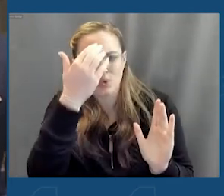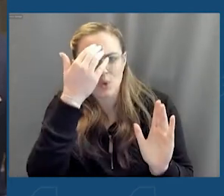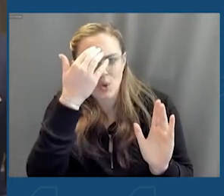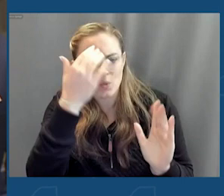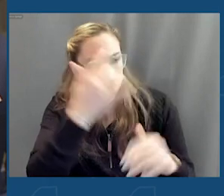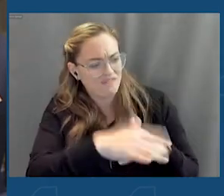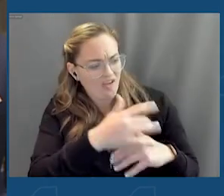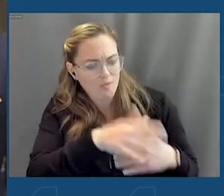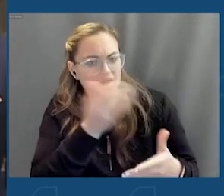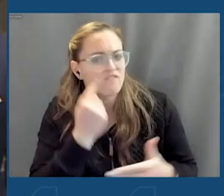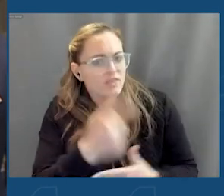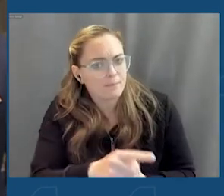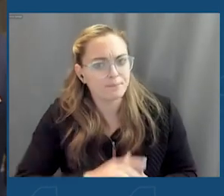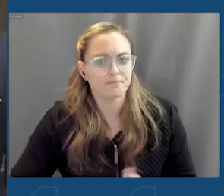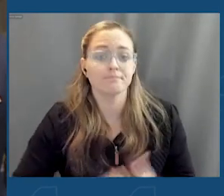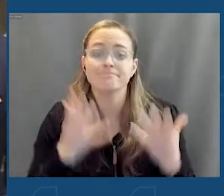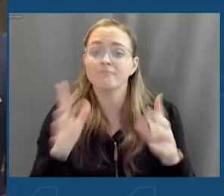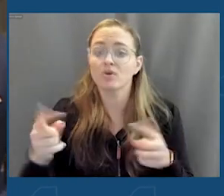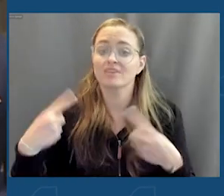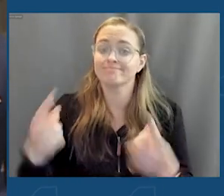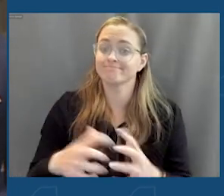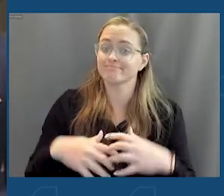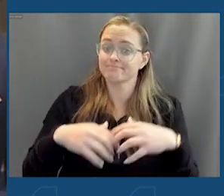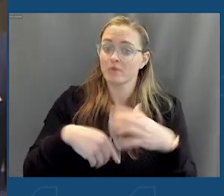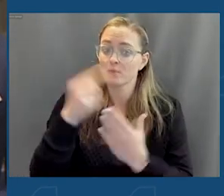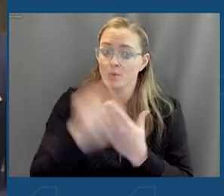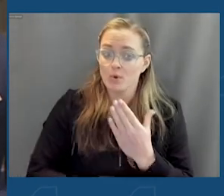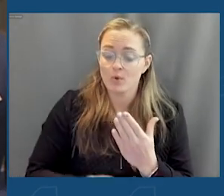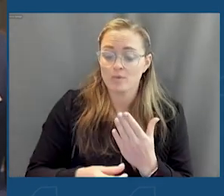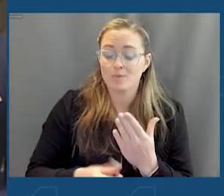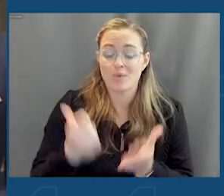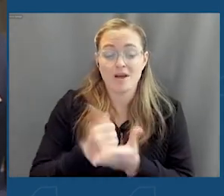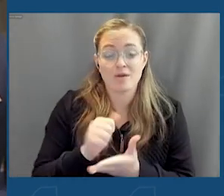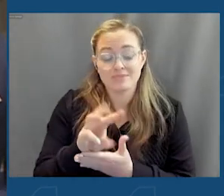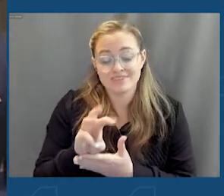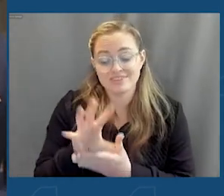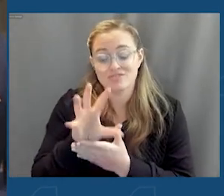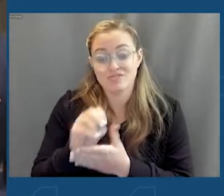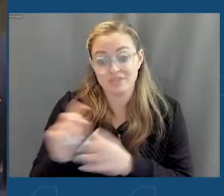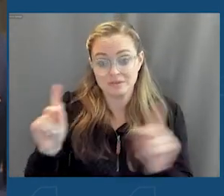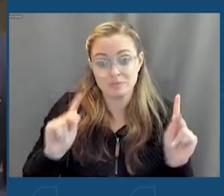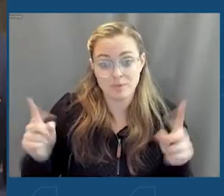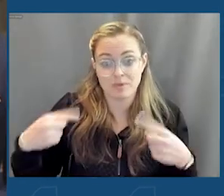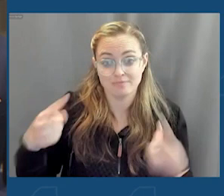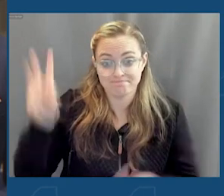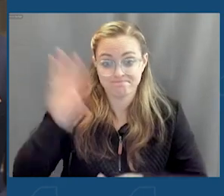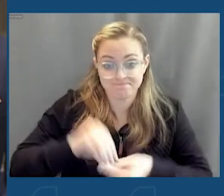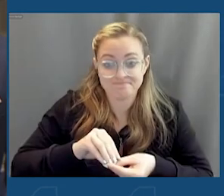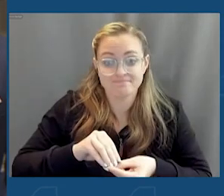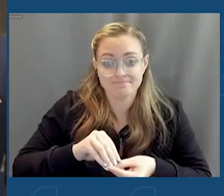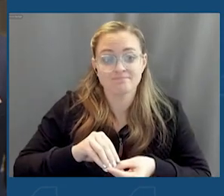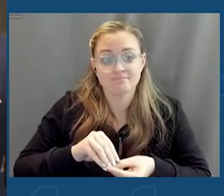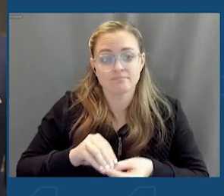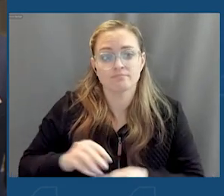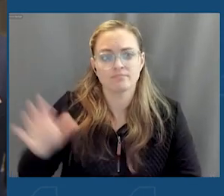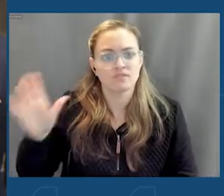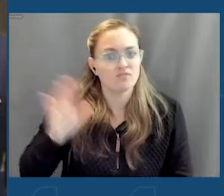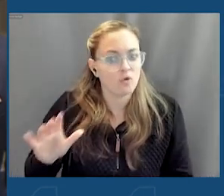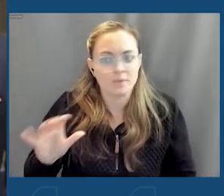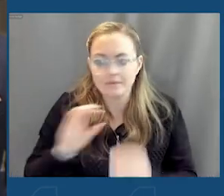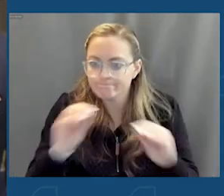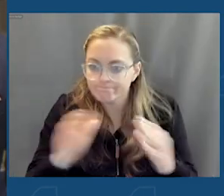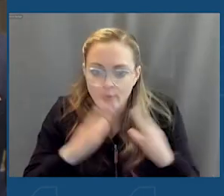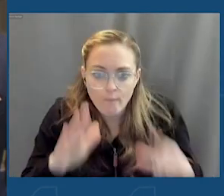them. And already, since we launched this, we've helped over 650 individuals, formerly unhoused, high-need